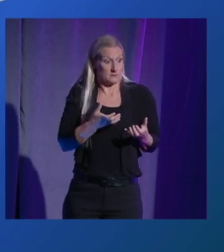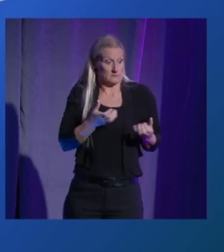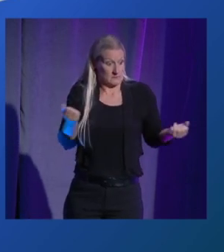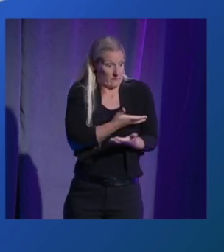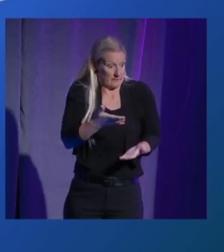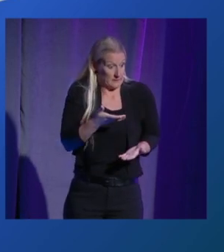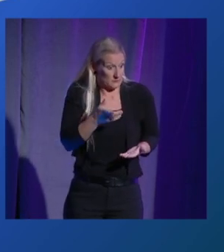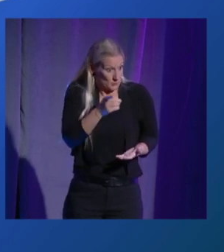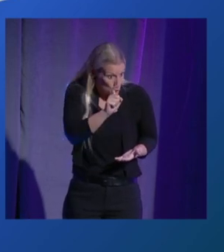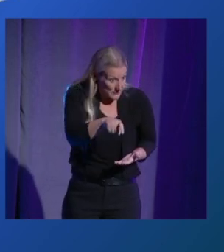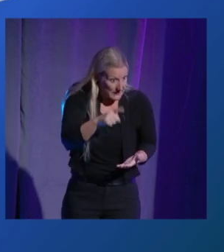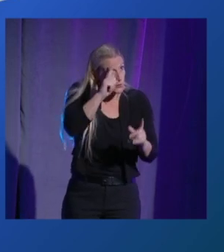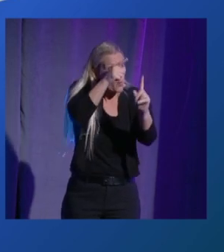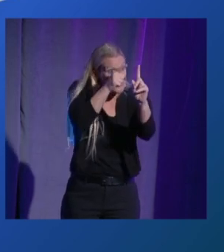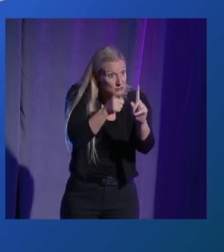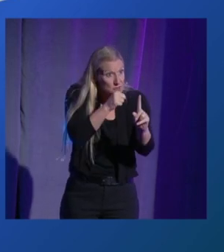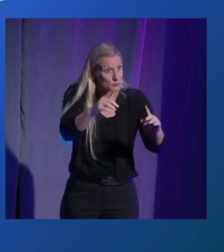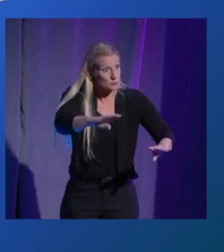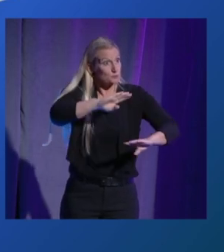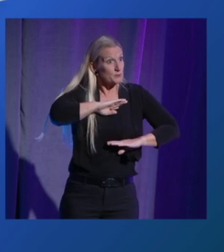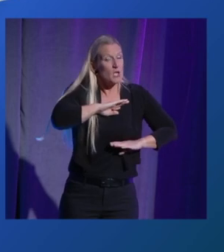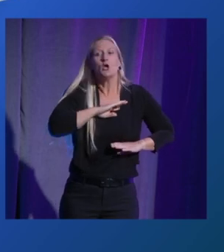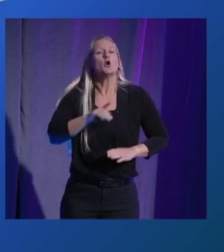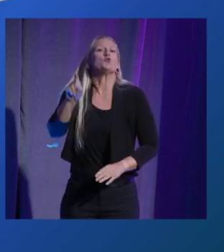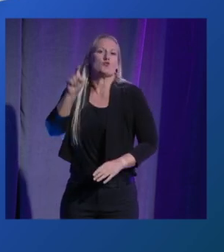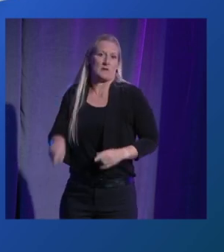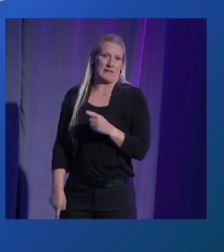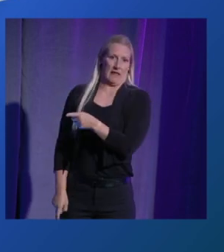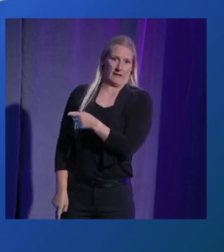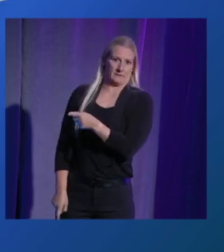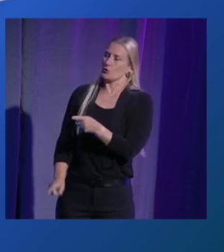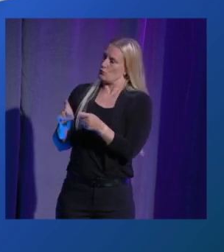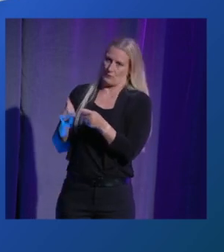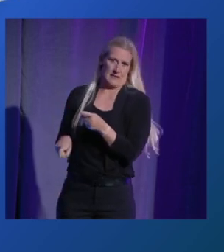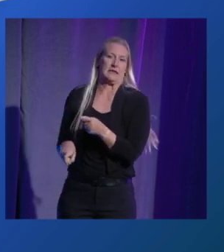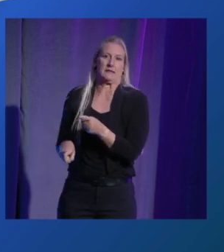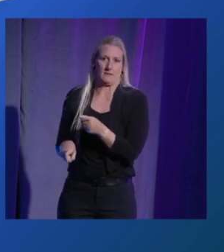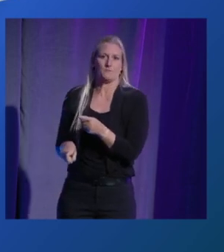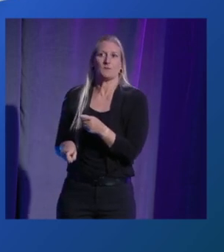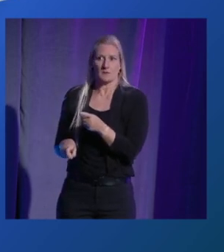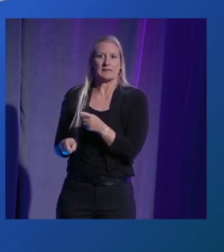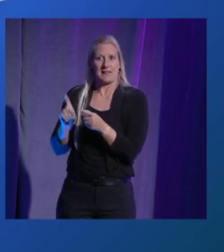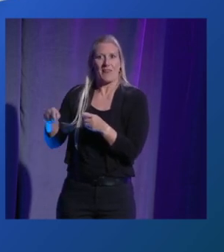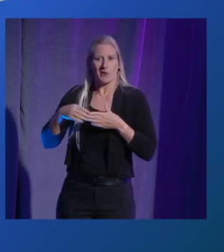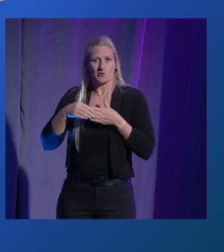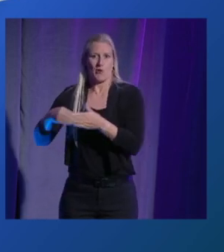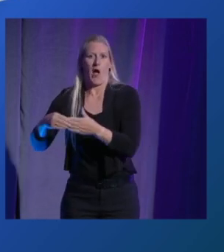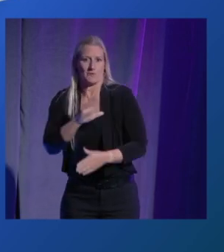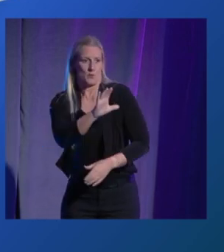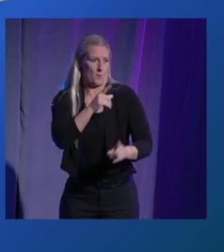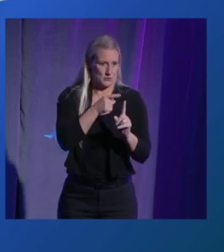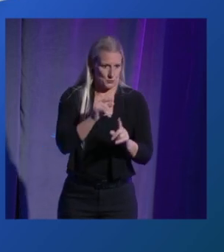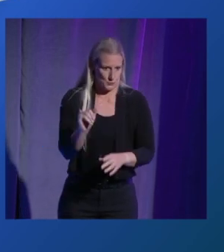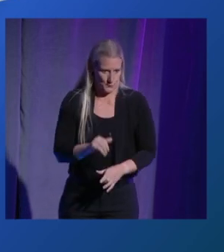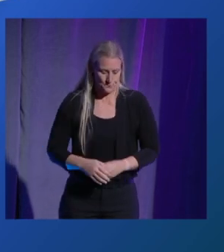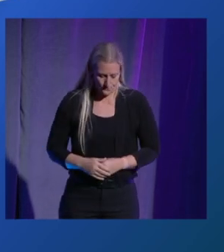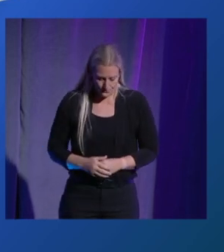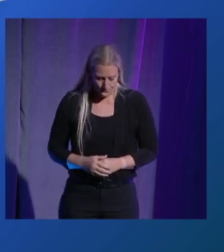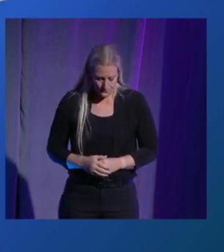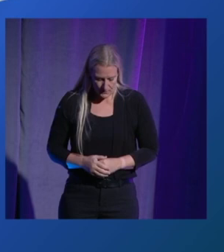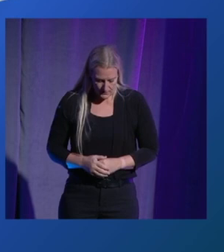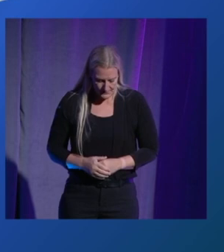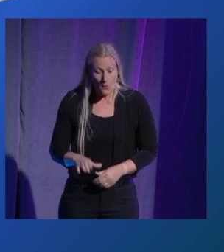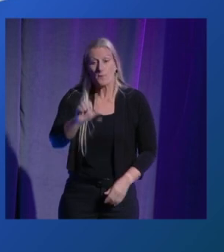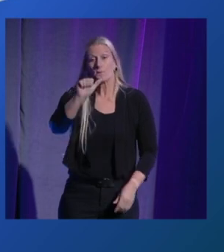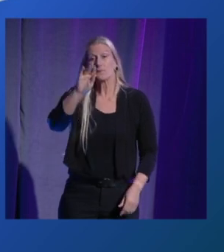can quickly uh use the tools for other cooler things that are unique missions I think the other piece of this when we think about